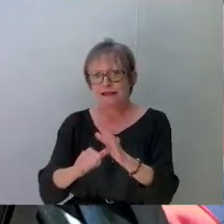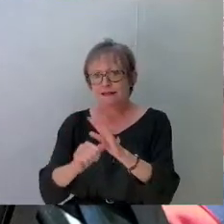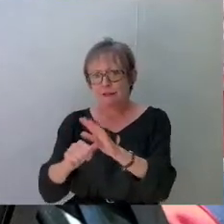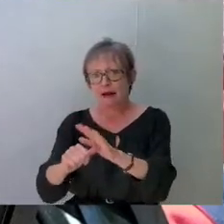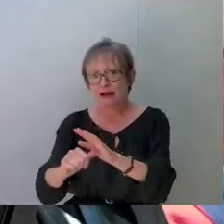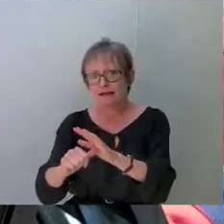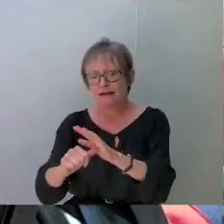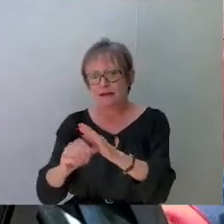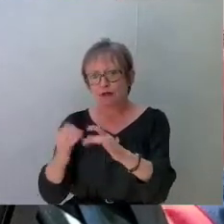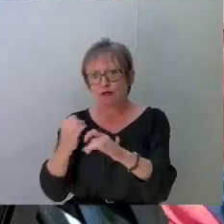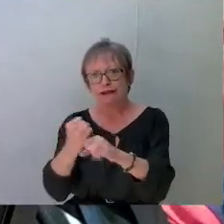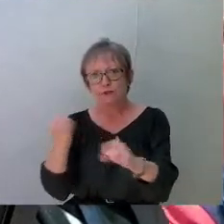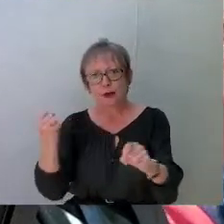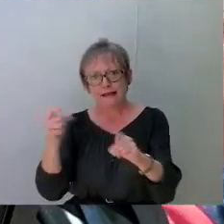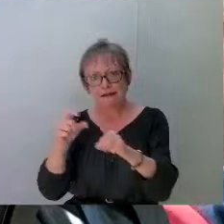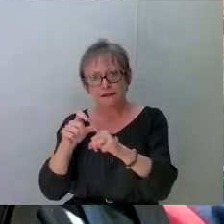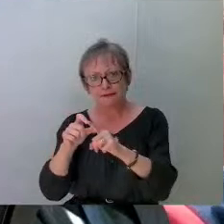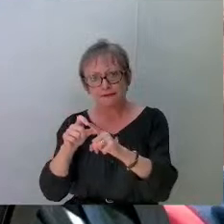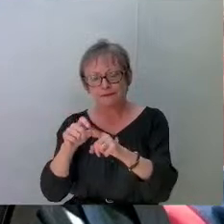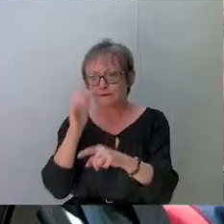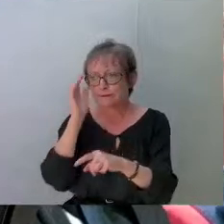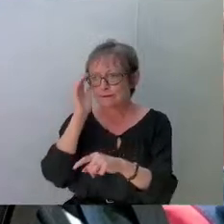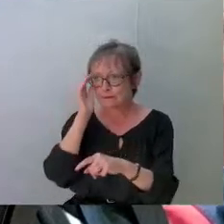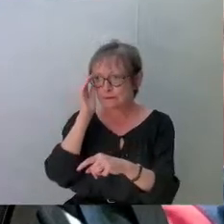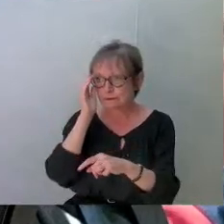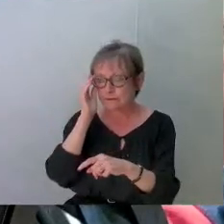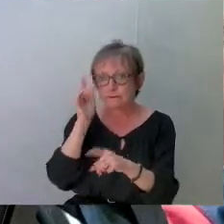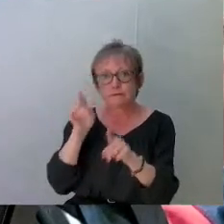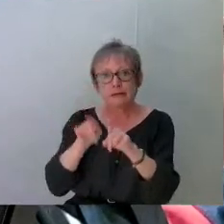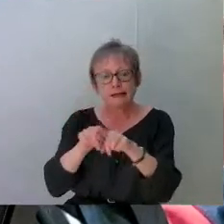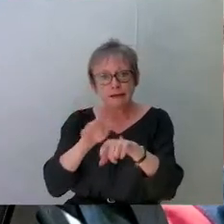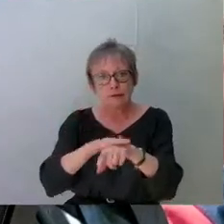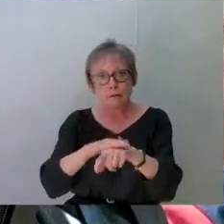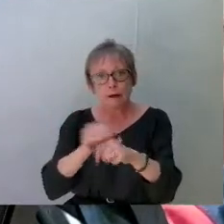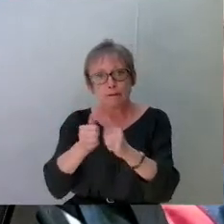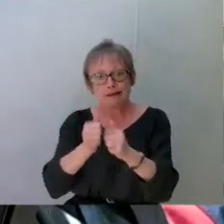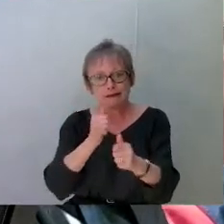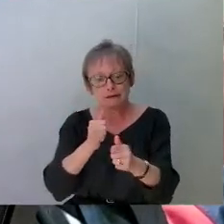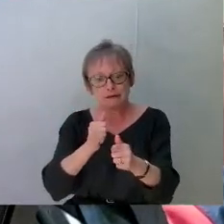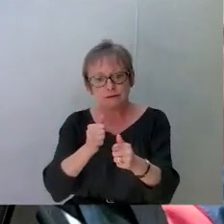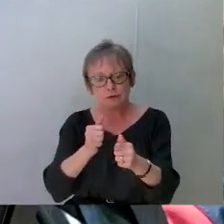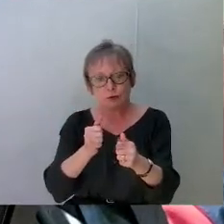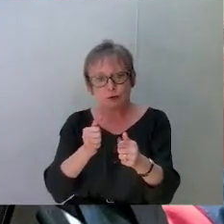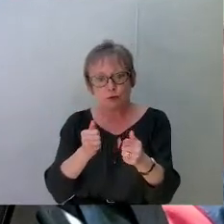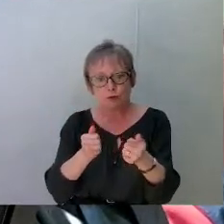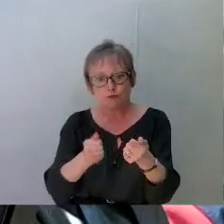honorary graduate today, and also to business and to economic development.